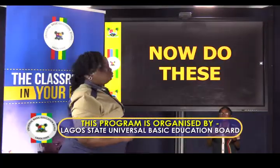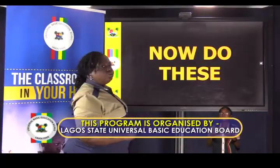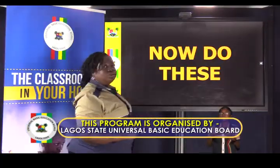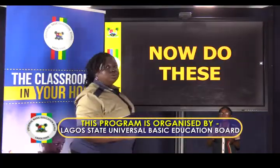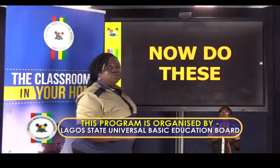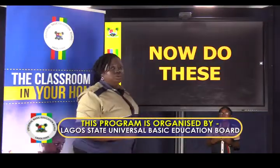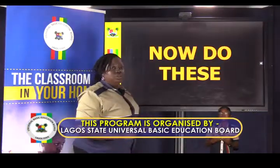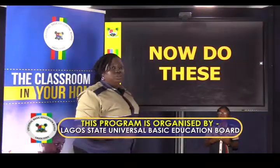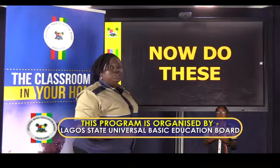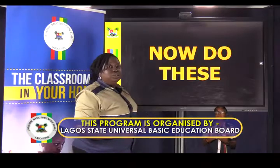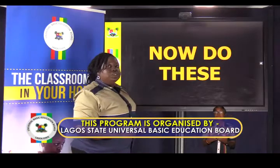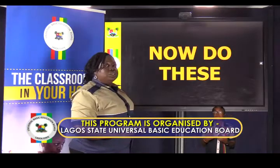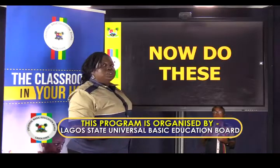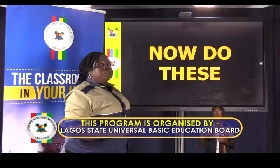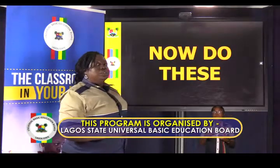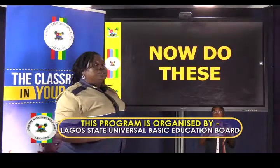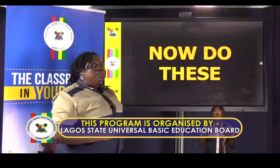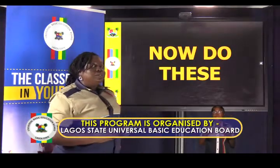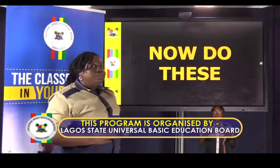Good.